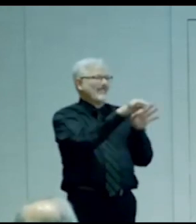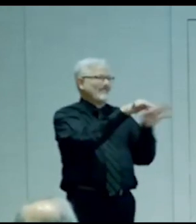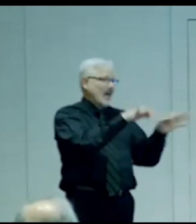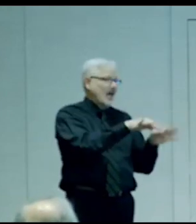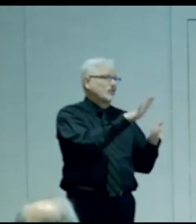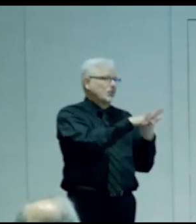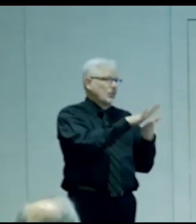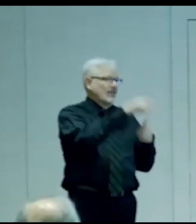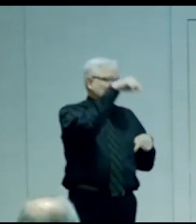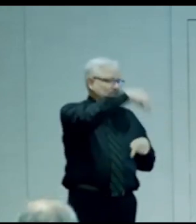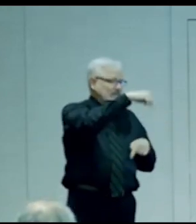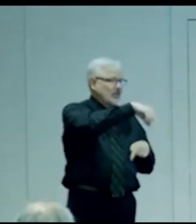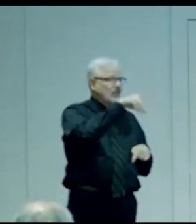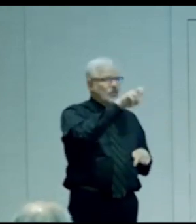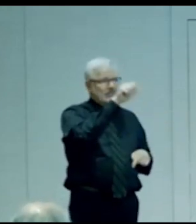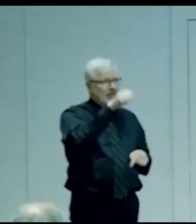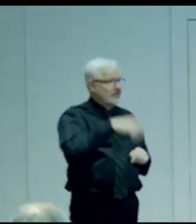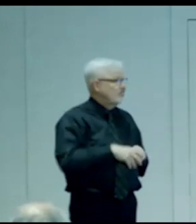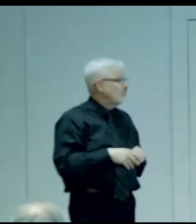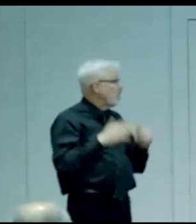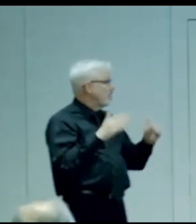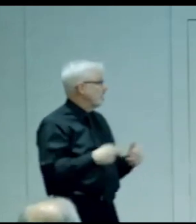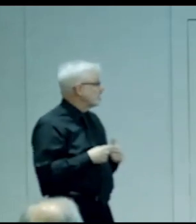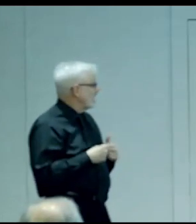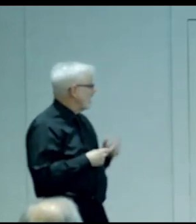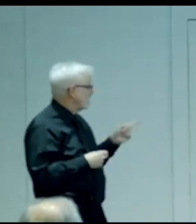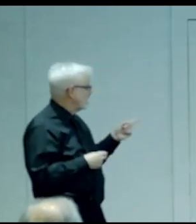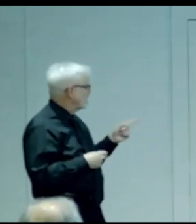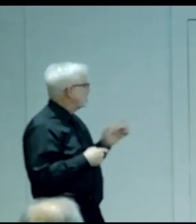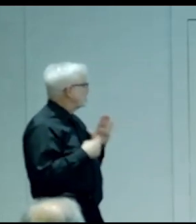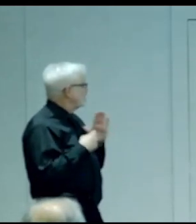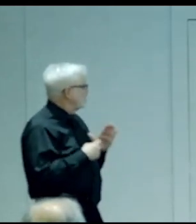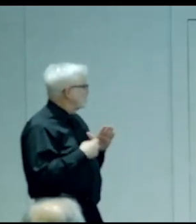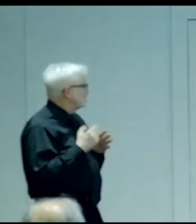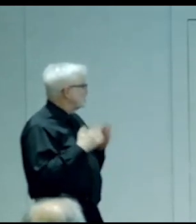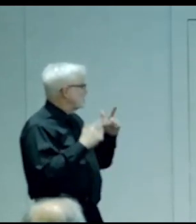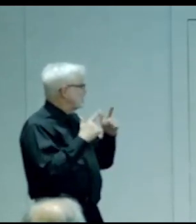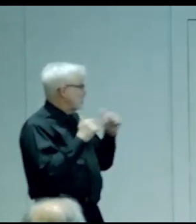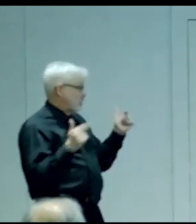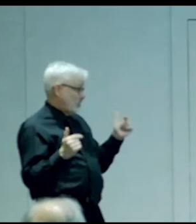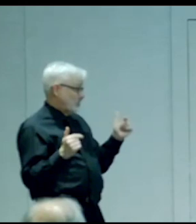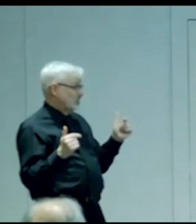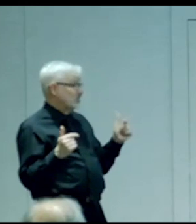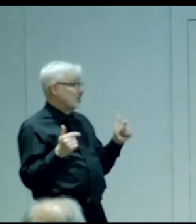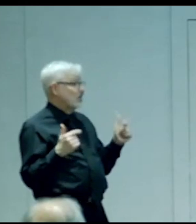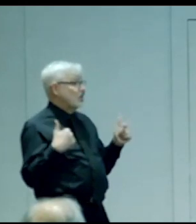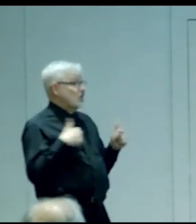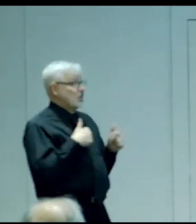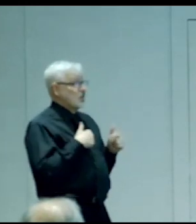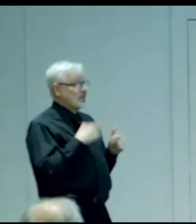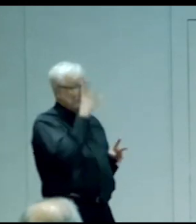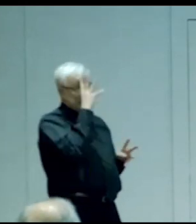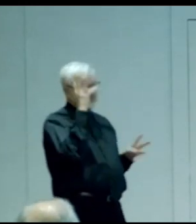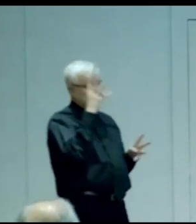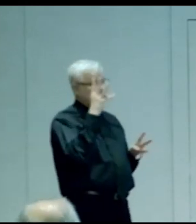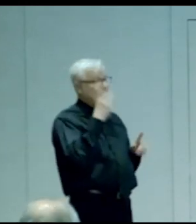in the United States. And the next slide begins to show you some of the variables that we came up with